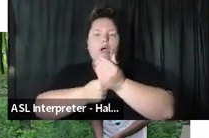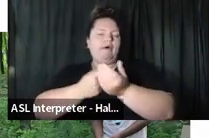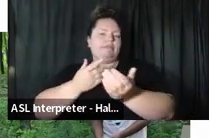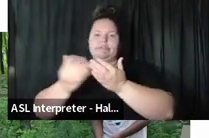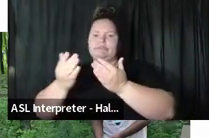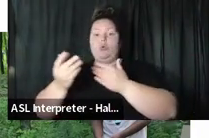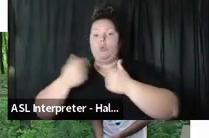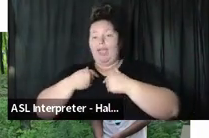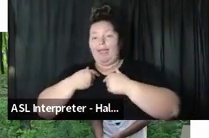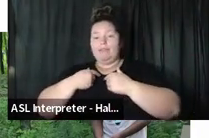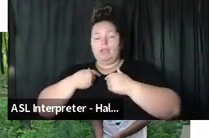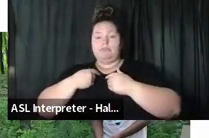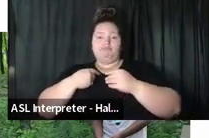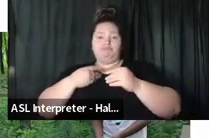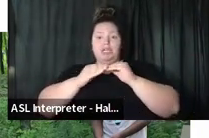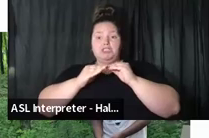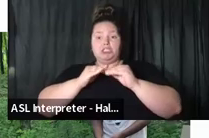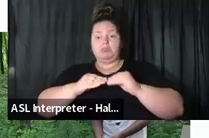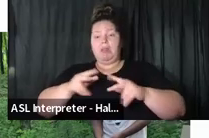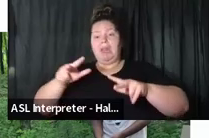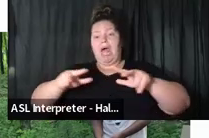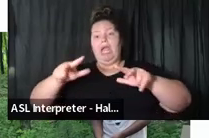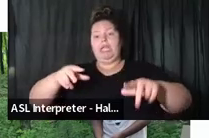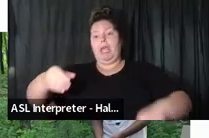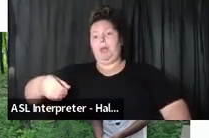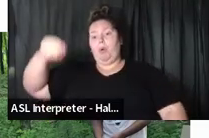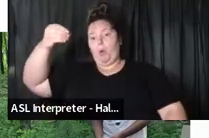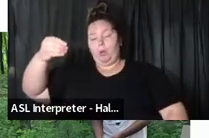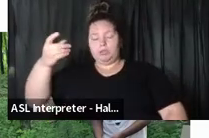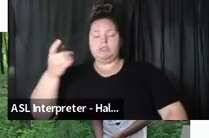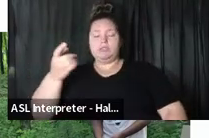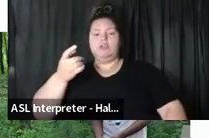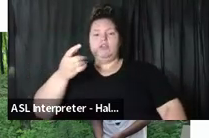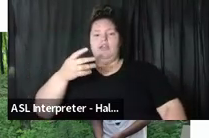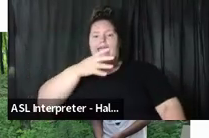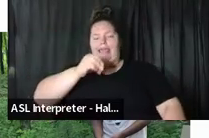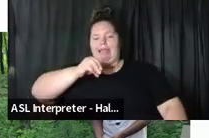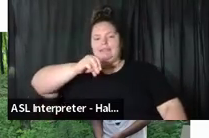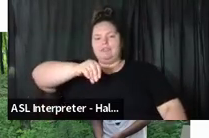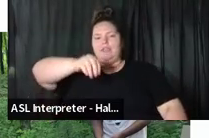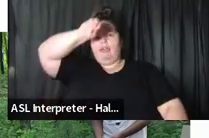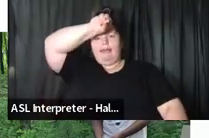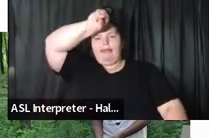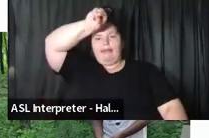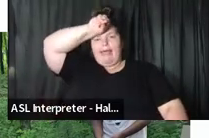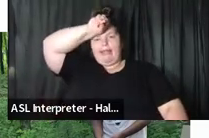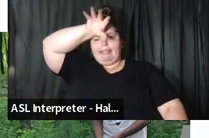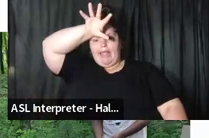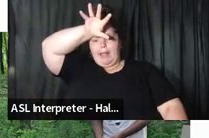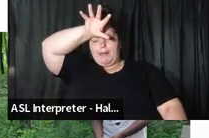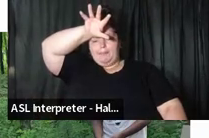poles. A headlamp is super helpful as well to help keep your hands free while still providing